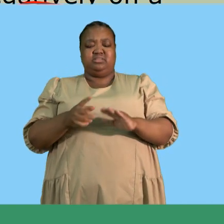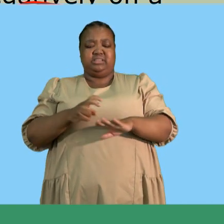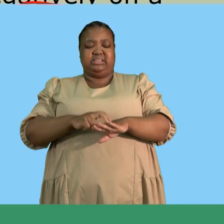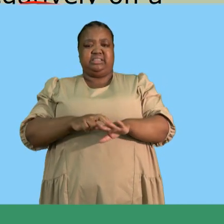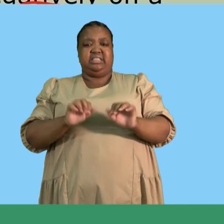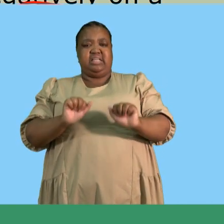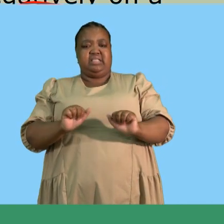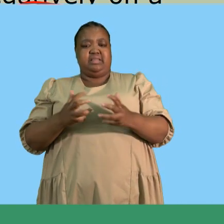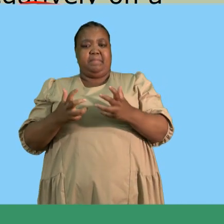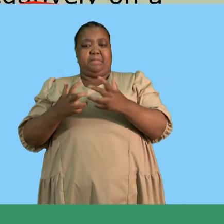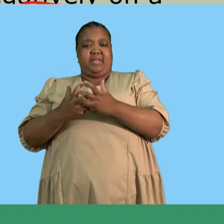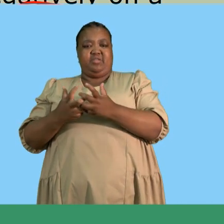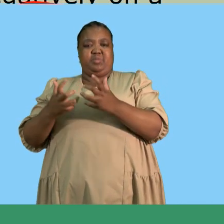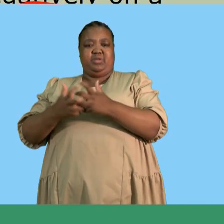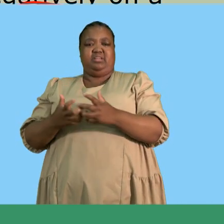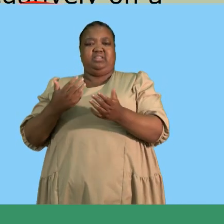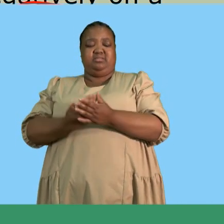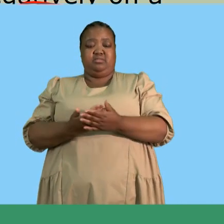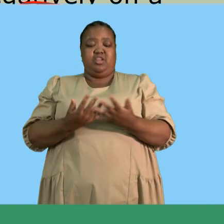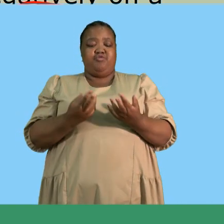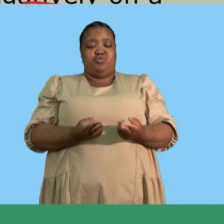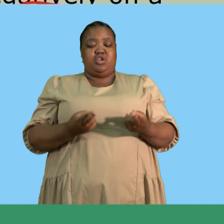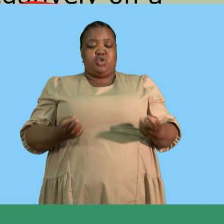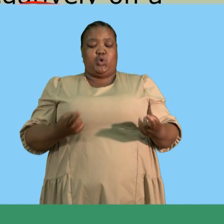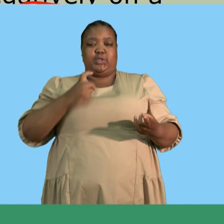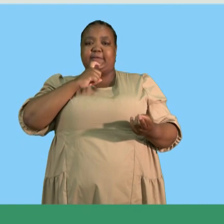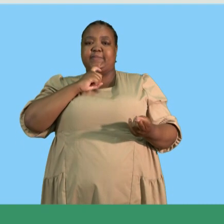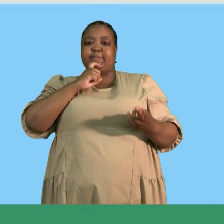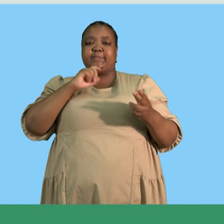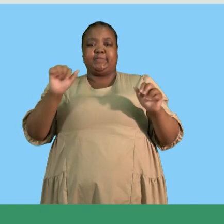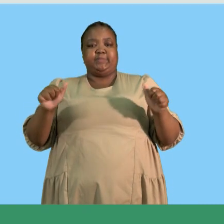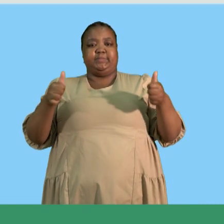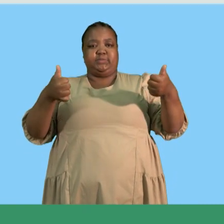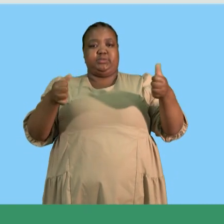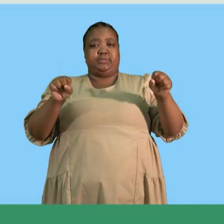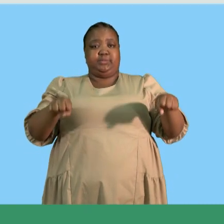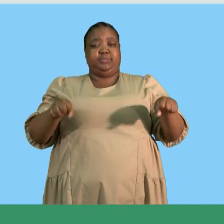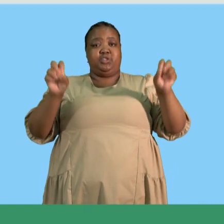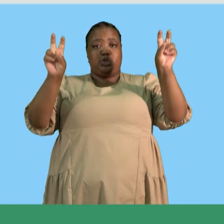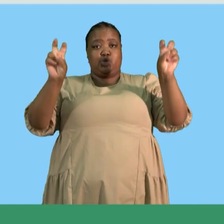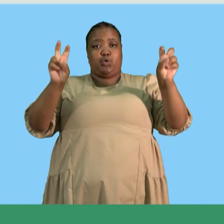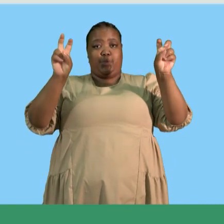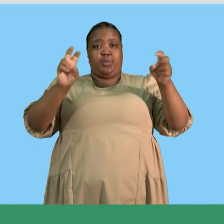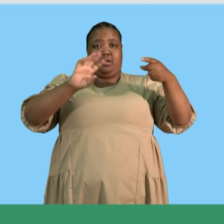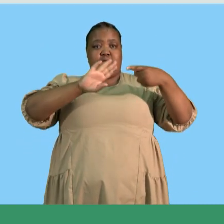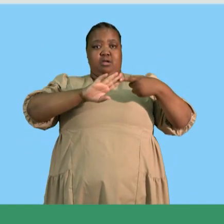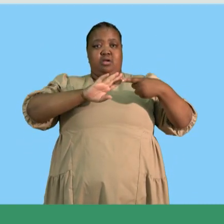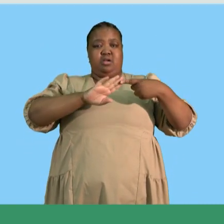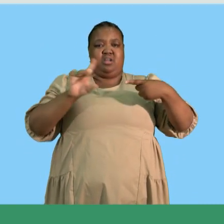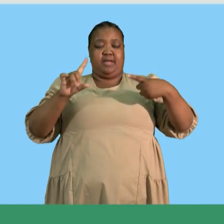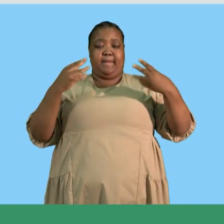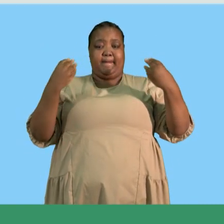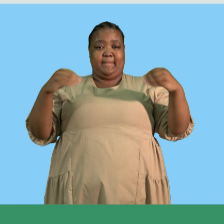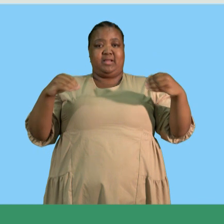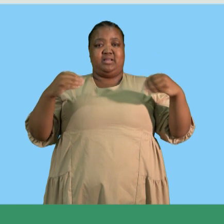making the best use of resources. Let's then look at the first topic, which is